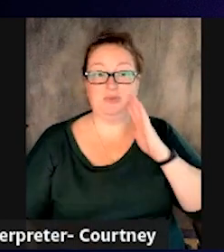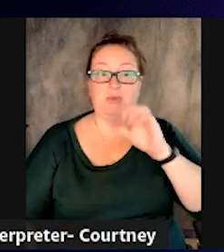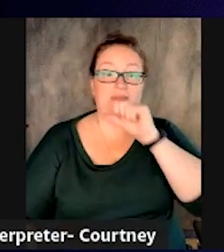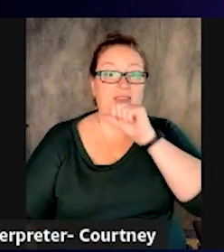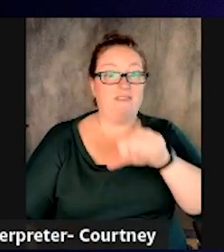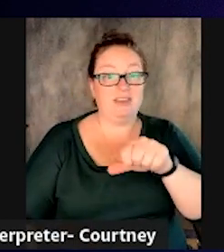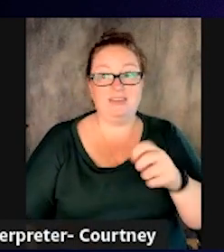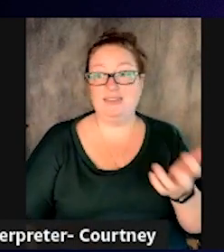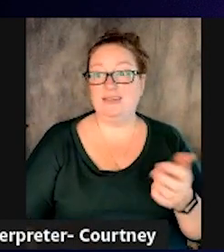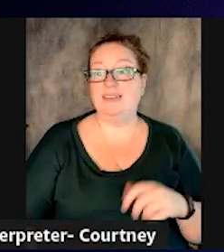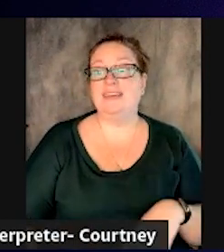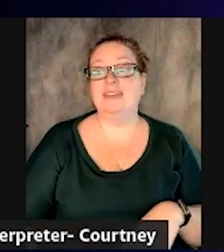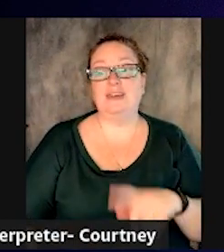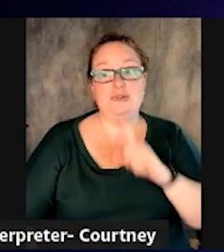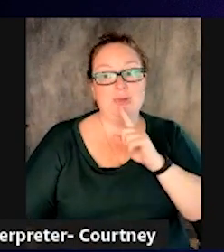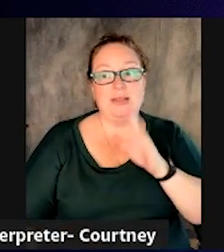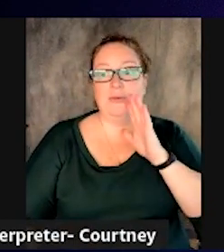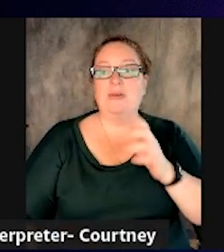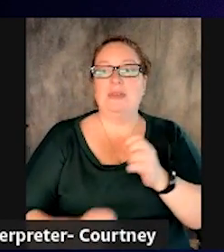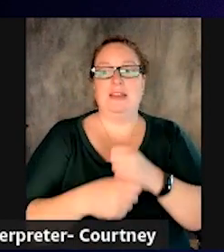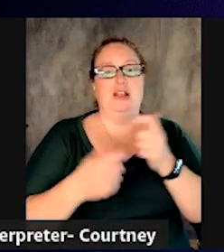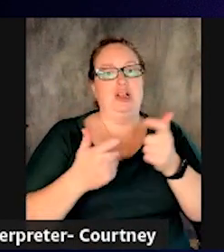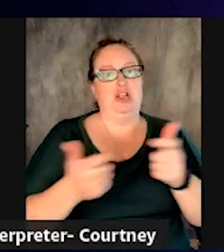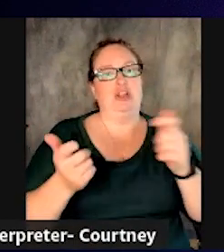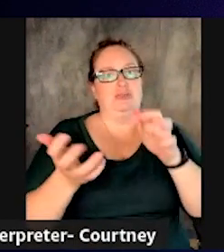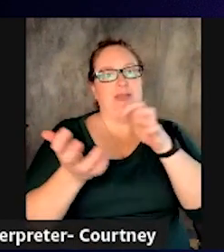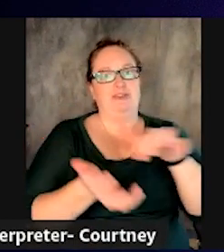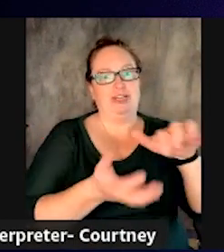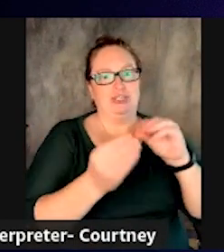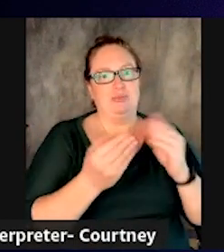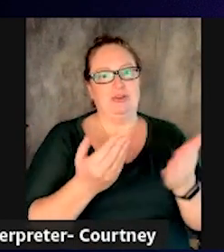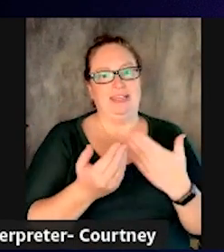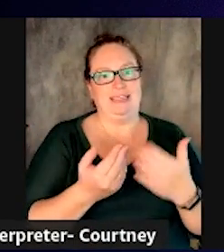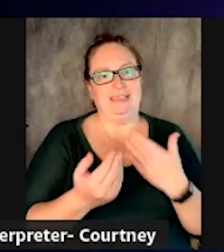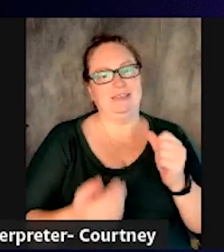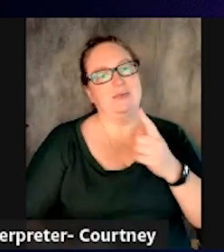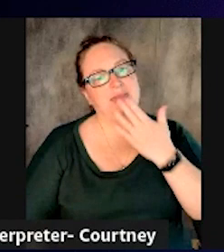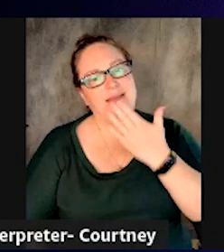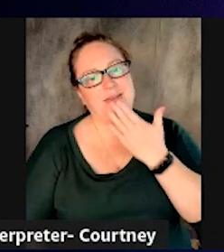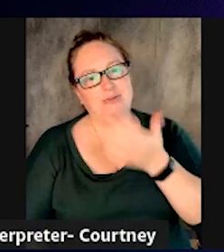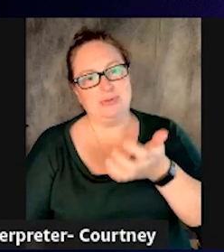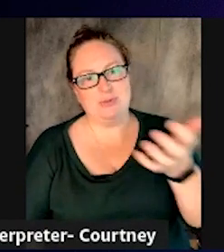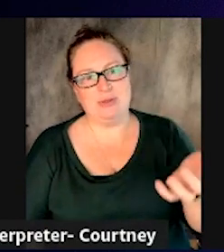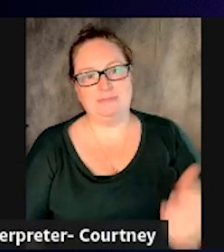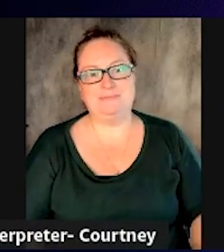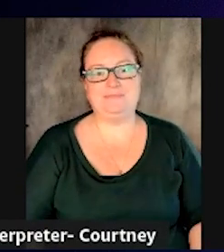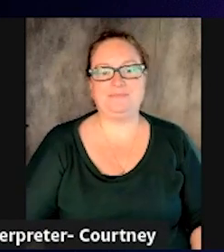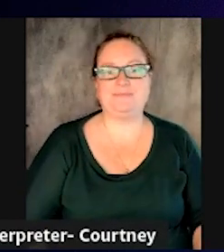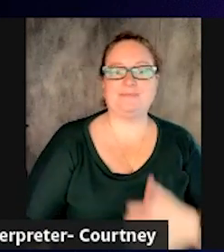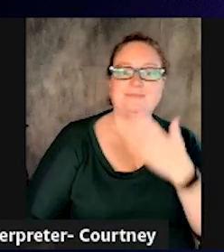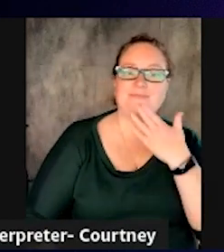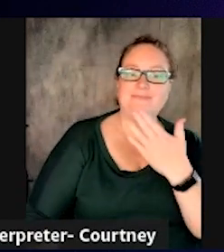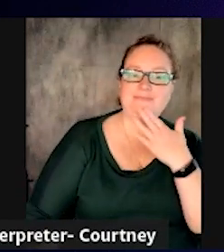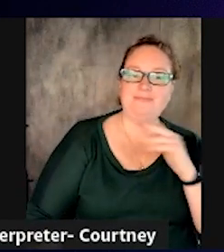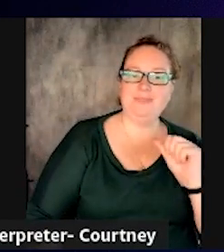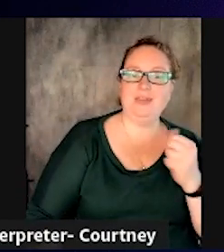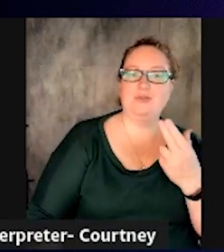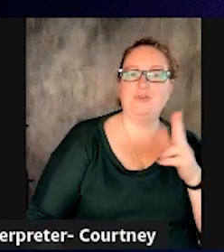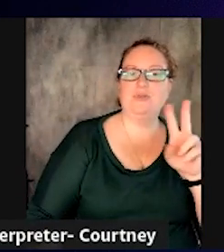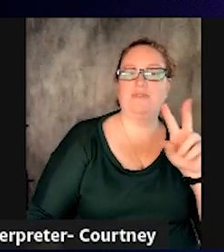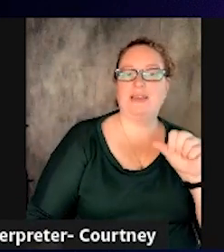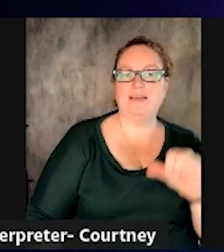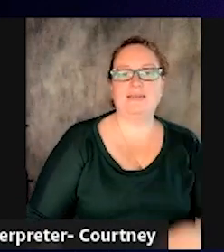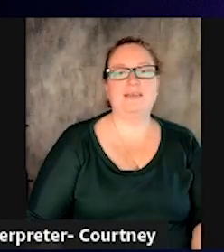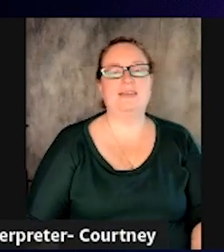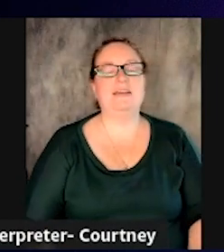make really large migrations so much easier. So thank you so much. Thanks, everybody. Absolutely. And Thanks